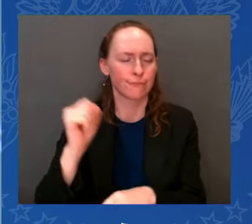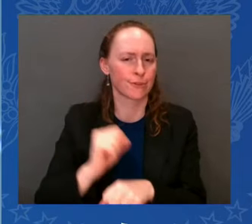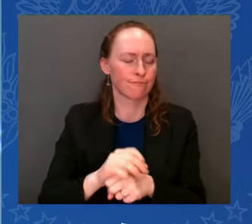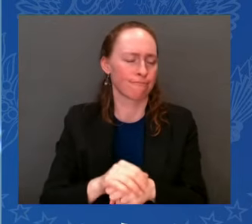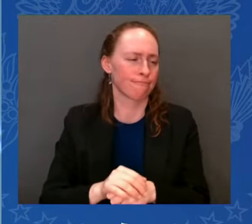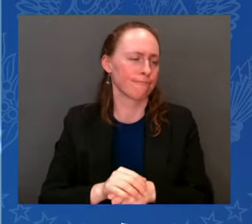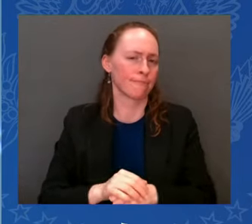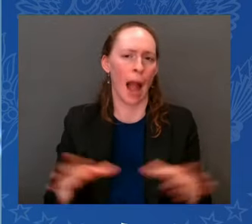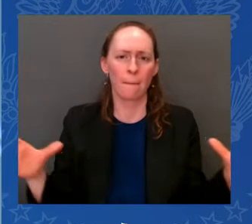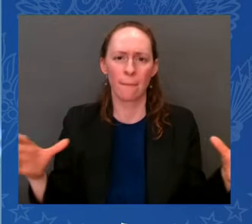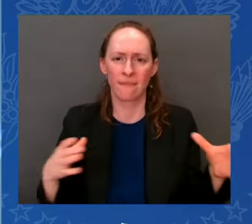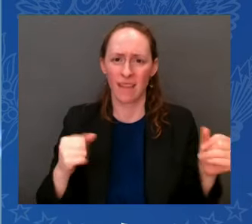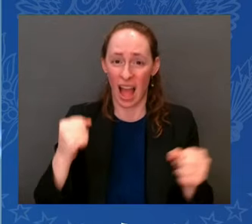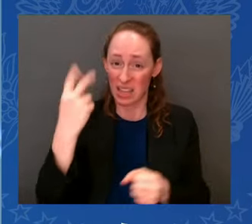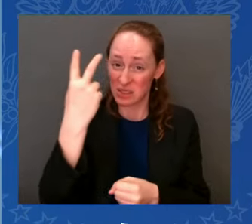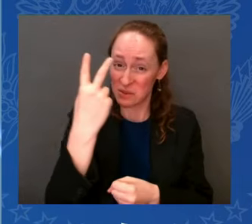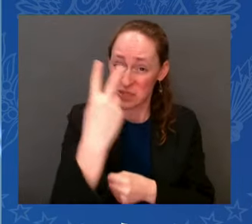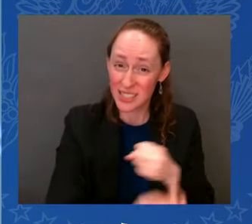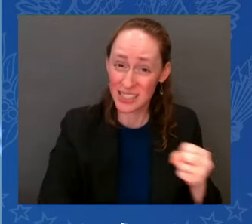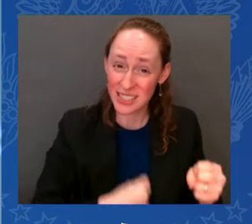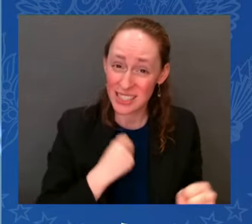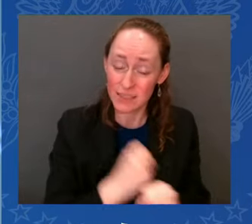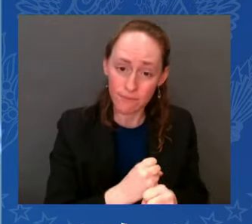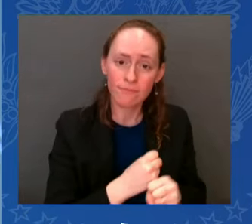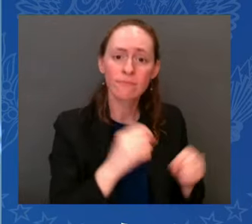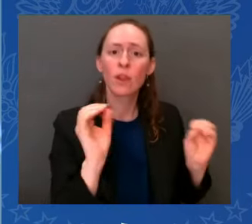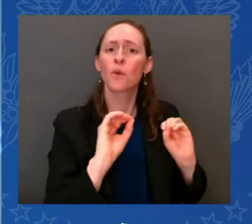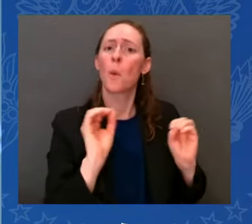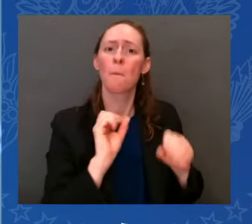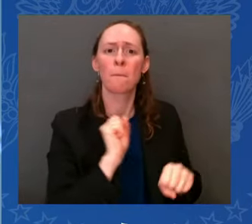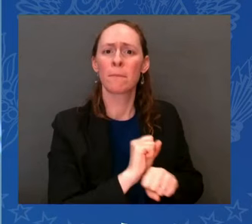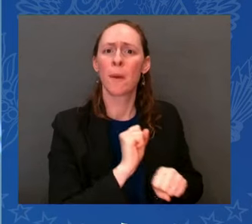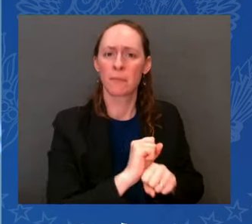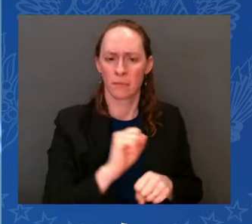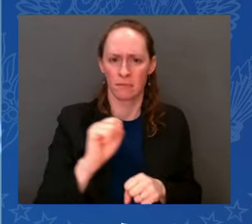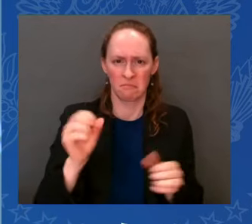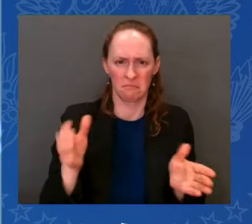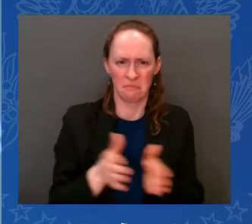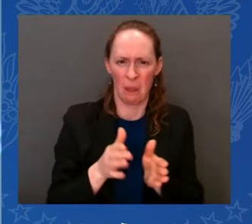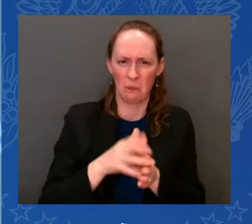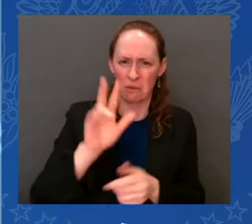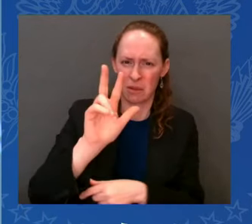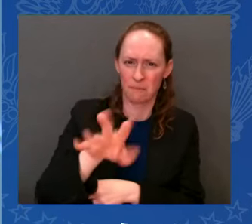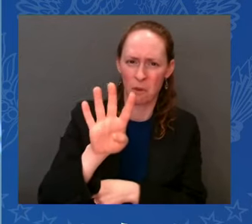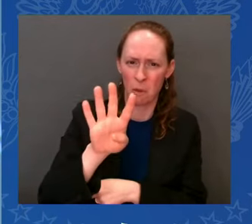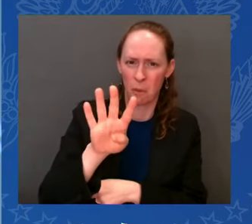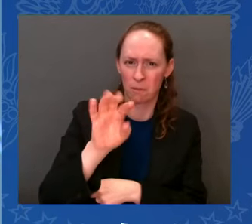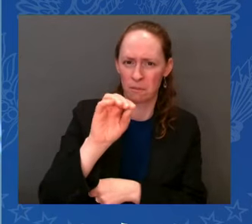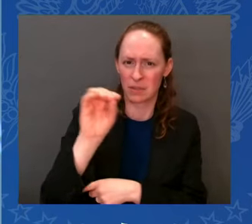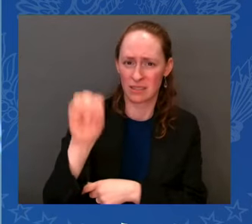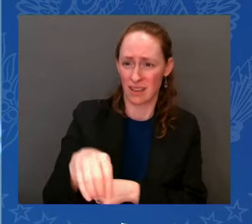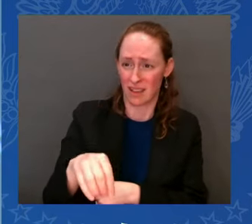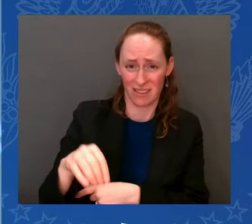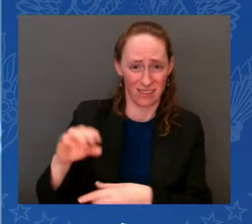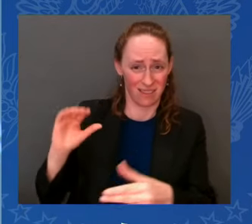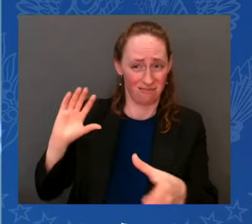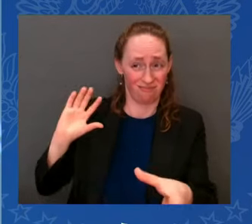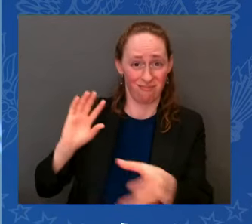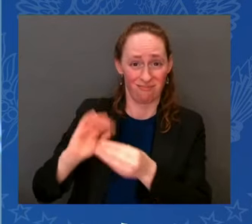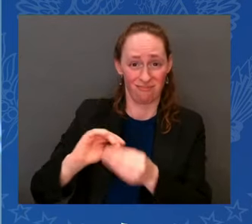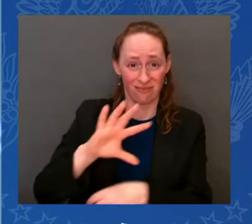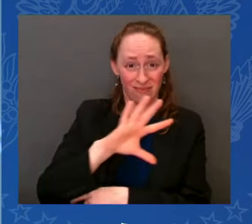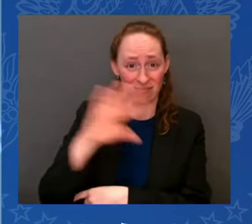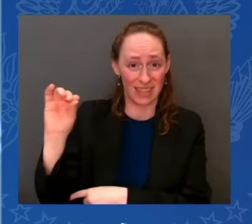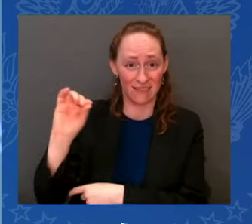is 3.4% at a 50-year low. We've seen record small business applications. And by the way, every time someone makes